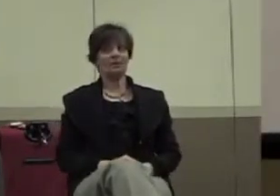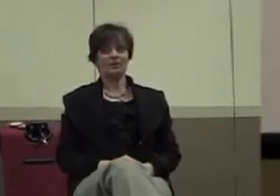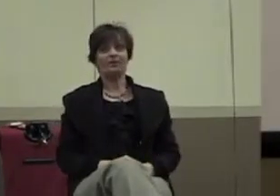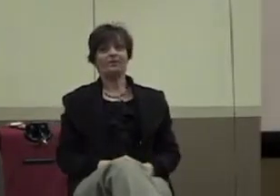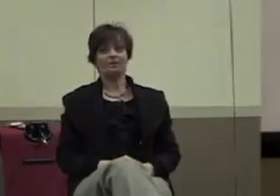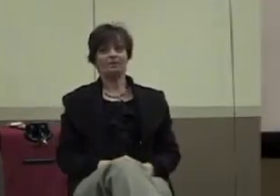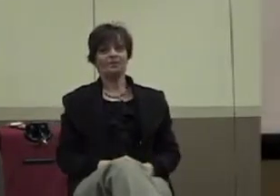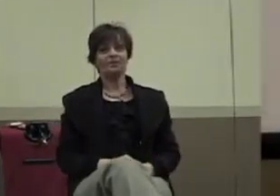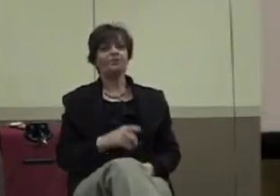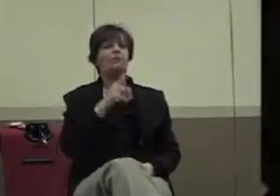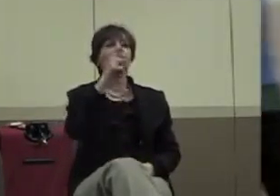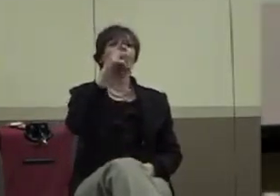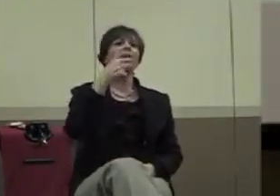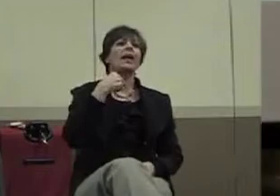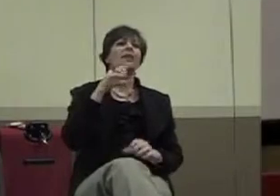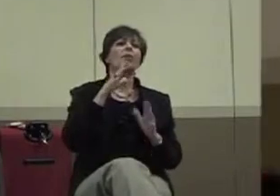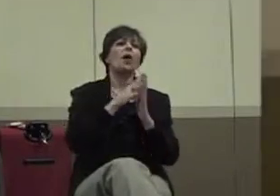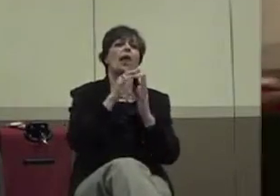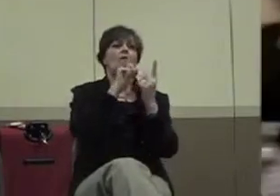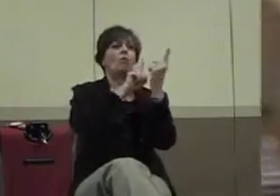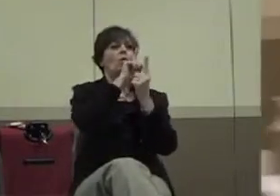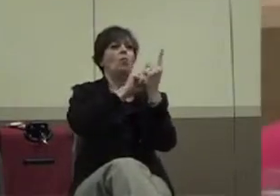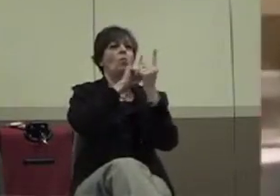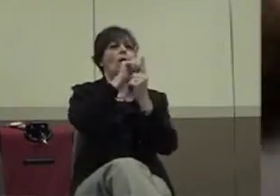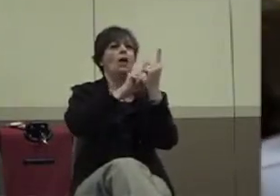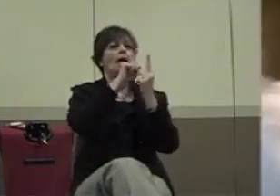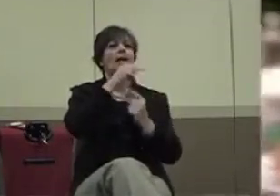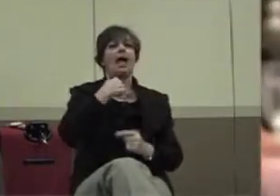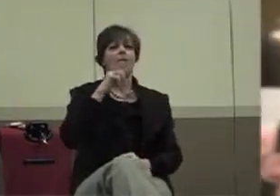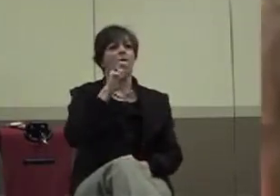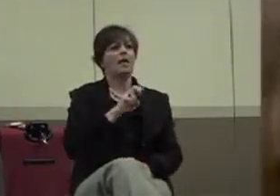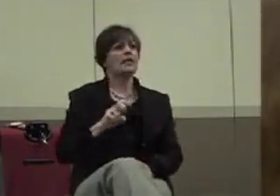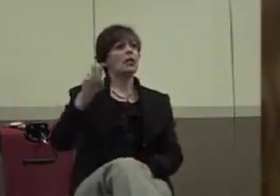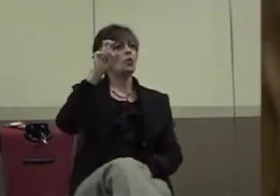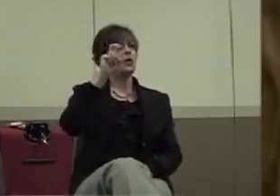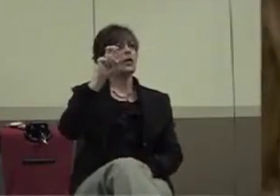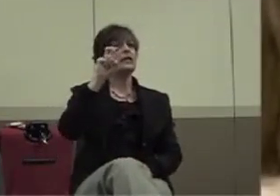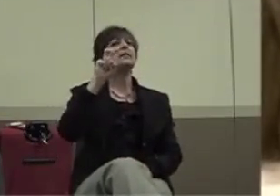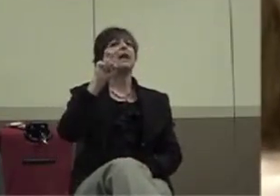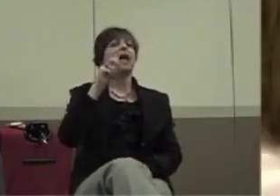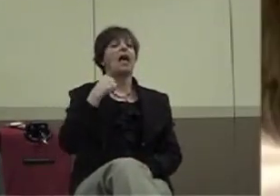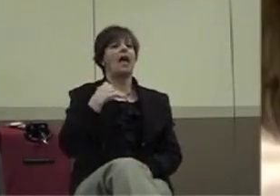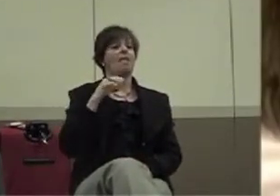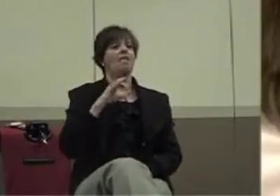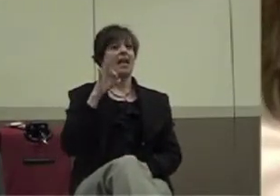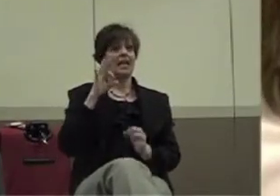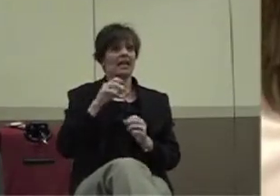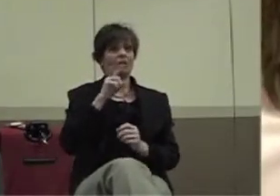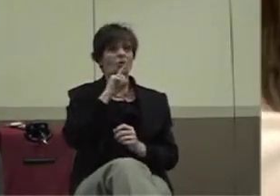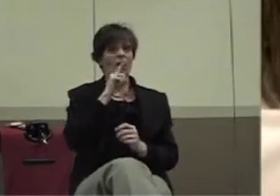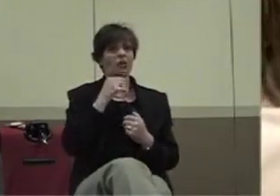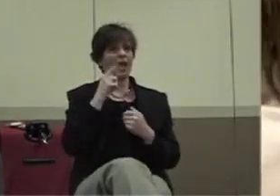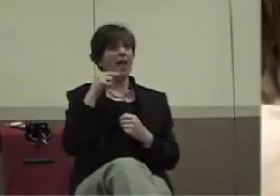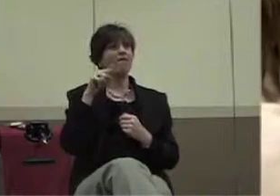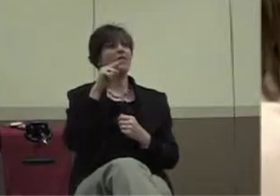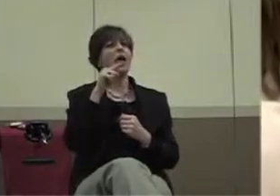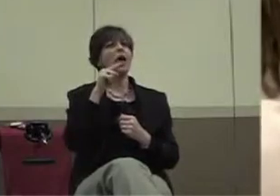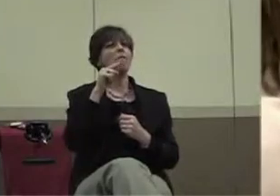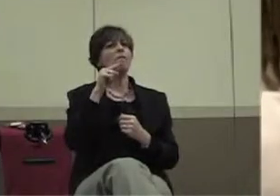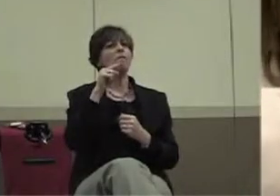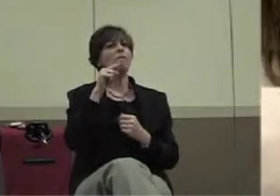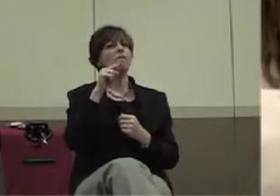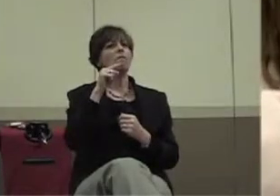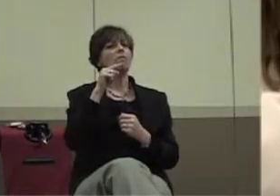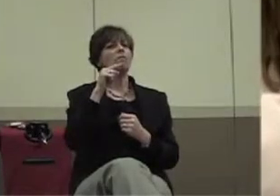I do a lot of one-on-one because I'm an itinerant, and I find that if you actually have them look back and say, together